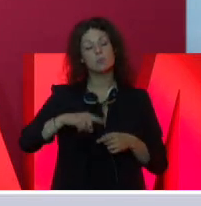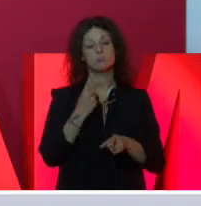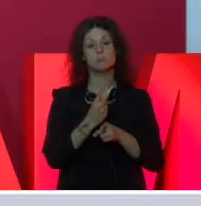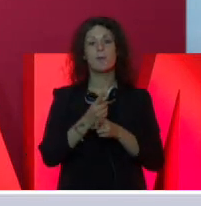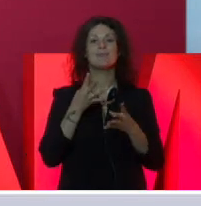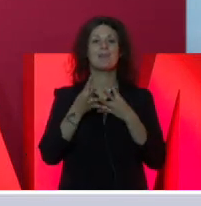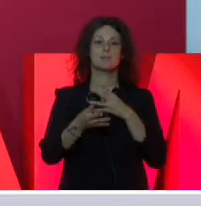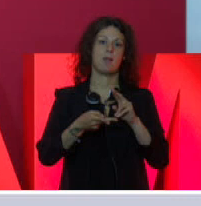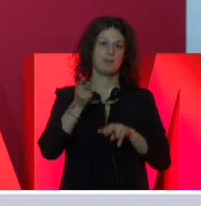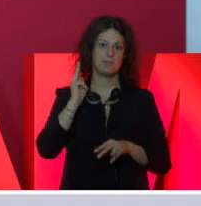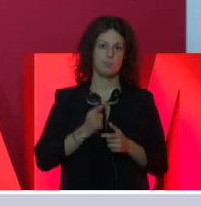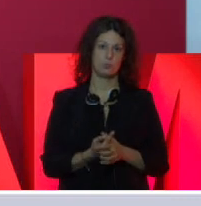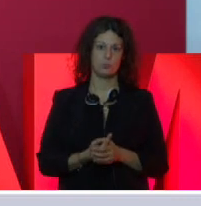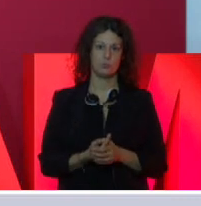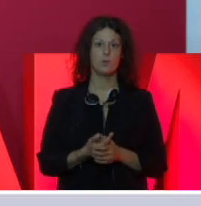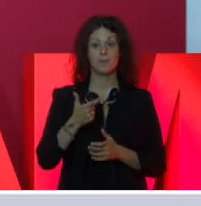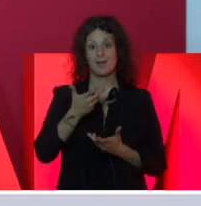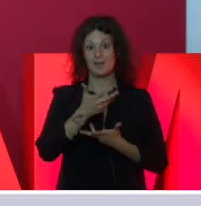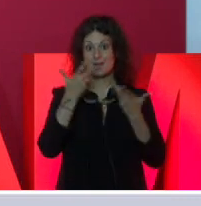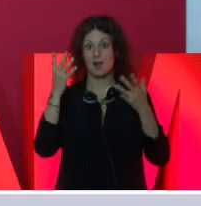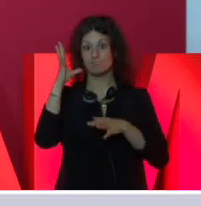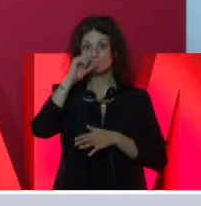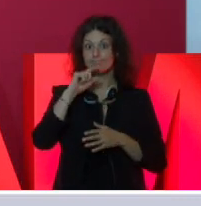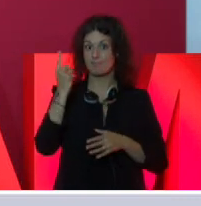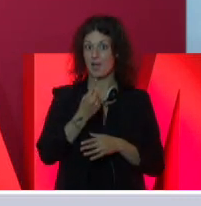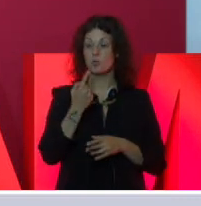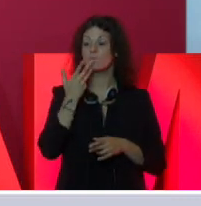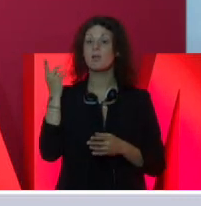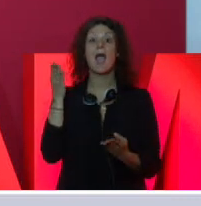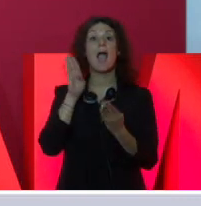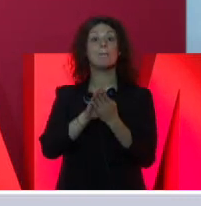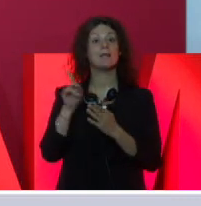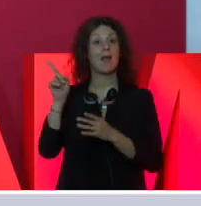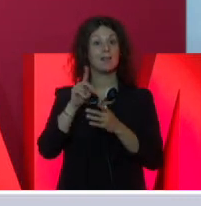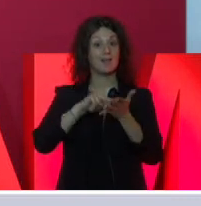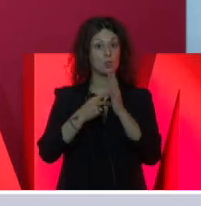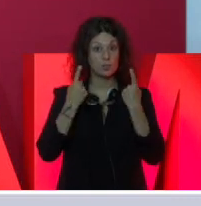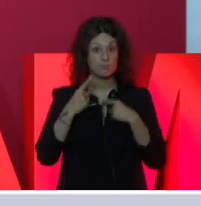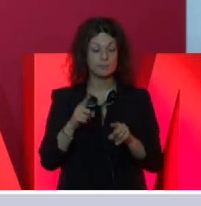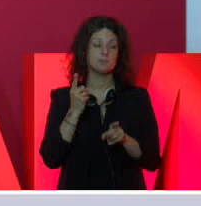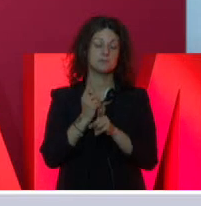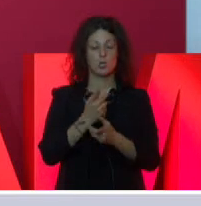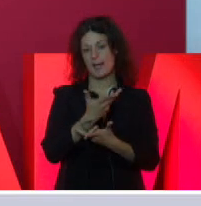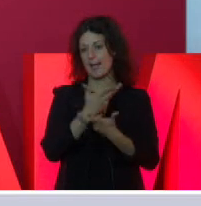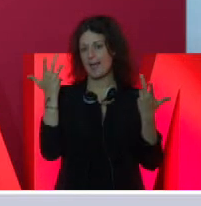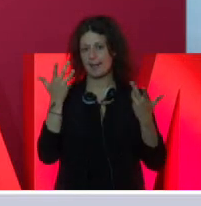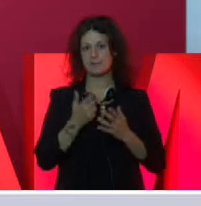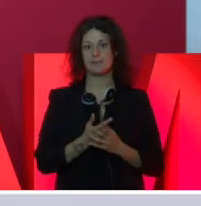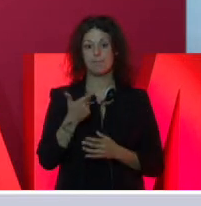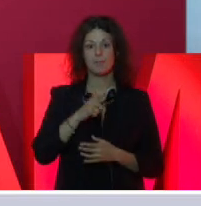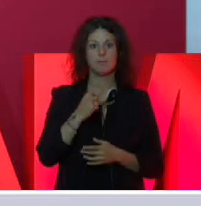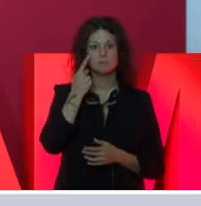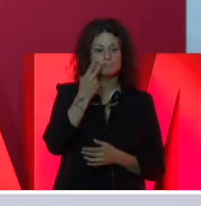responsibility in many aspects where we are applying AI in healthcare, in justice, in